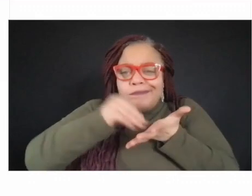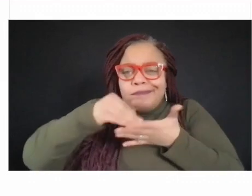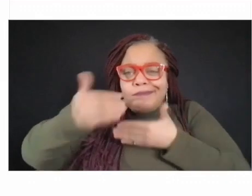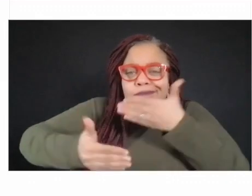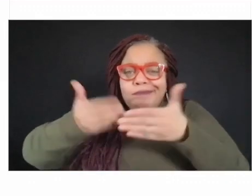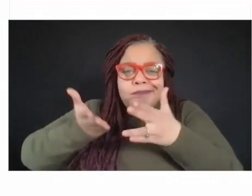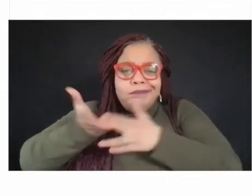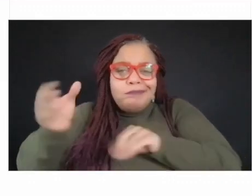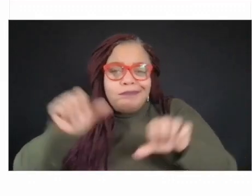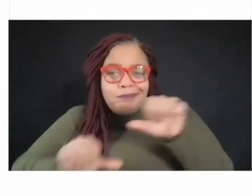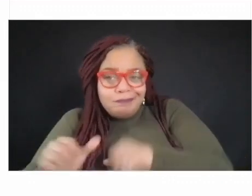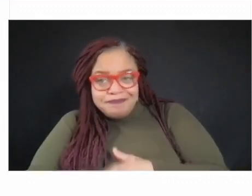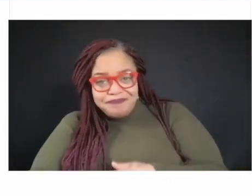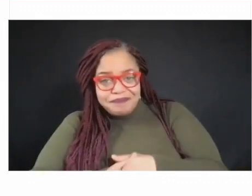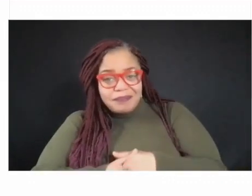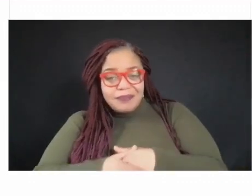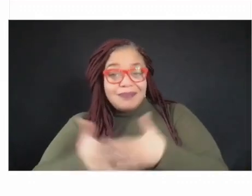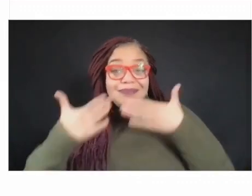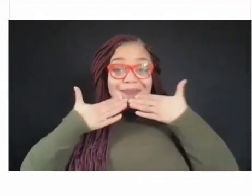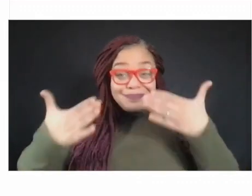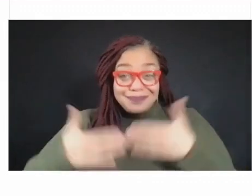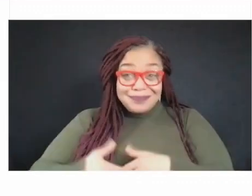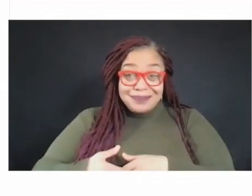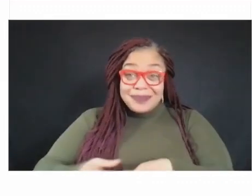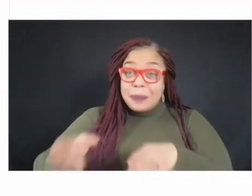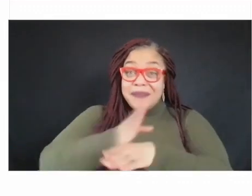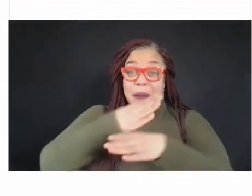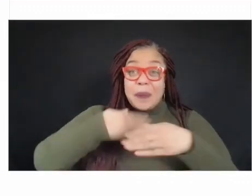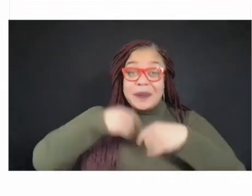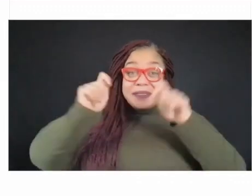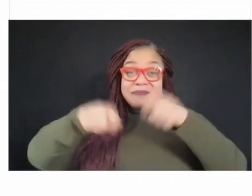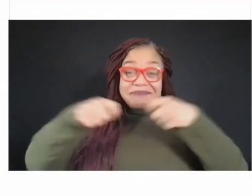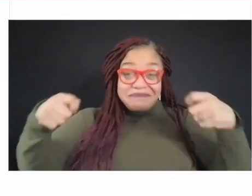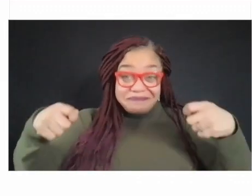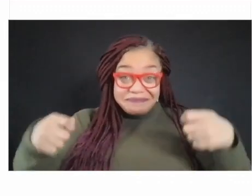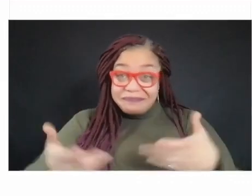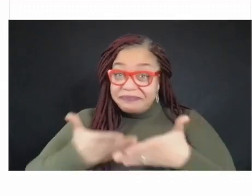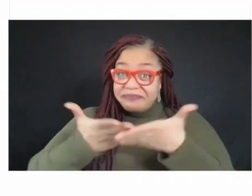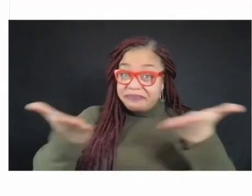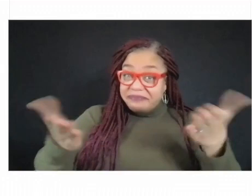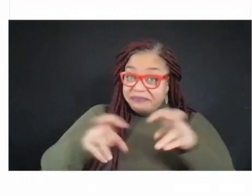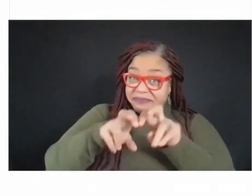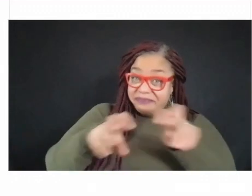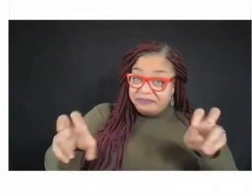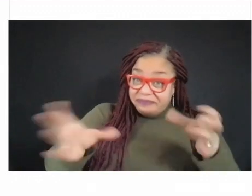Thank you. Before we conclude, would anyone of our panelists have anything else they'd like to add?